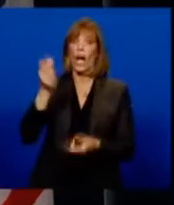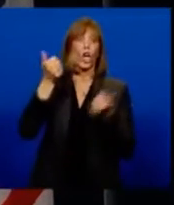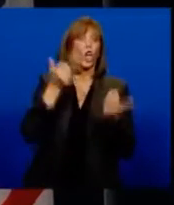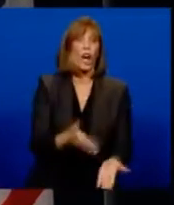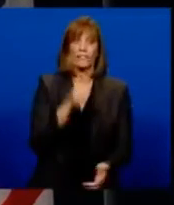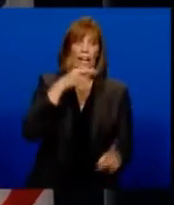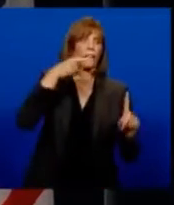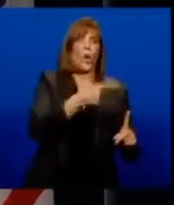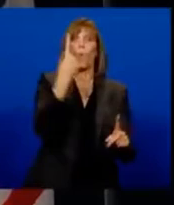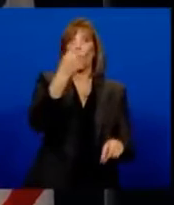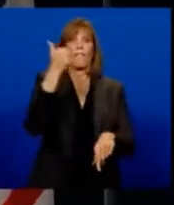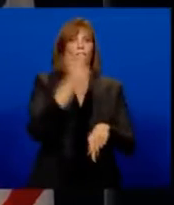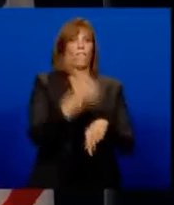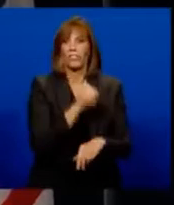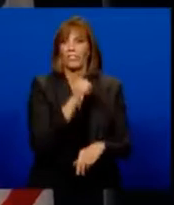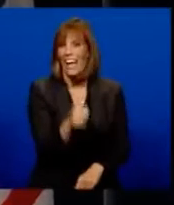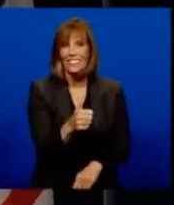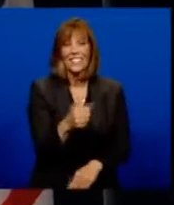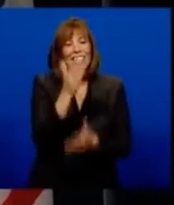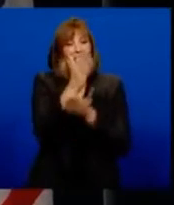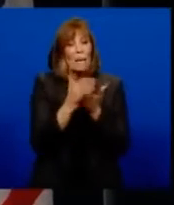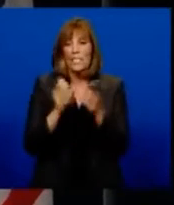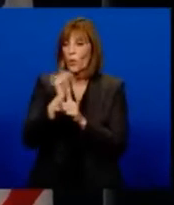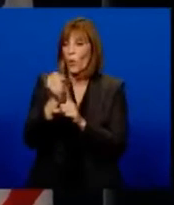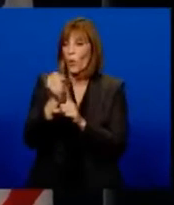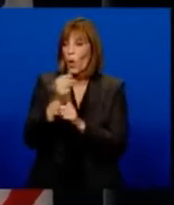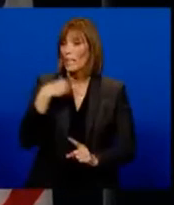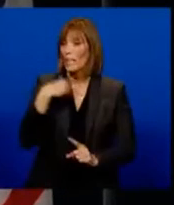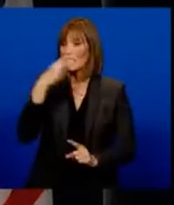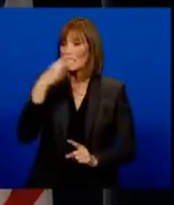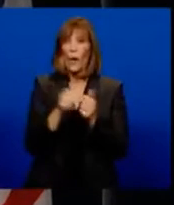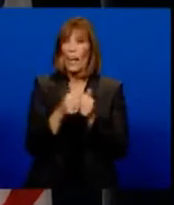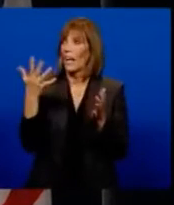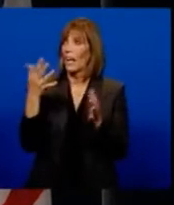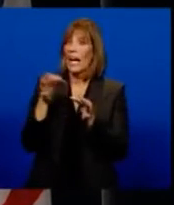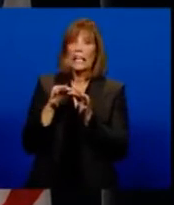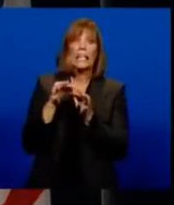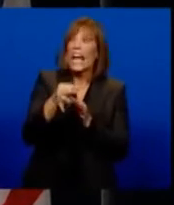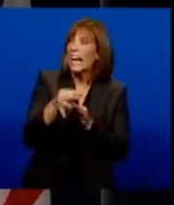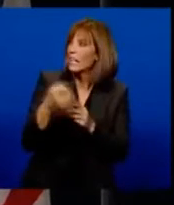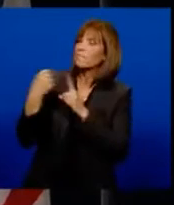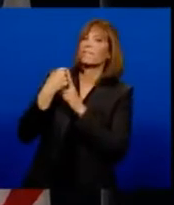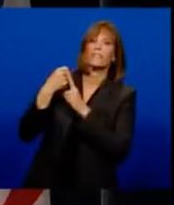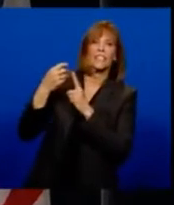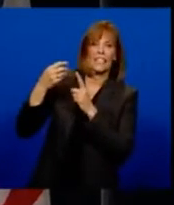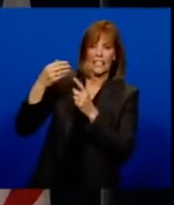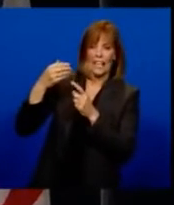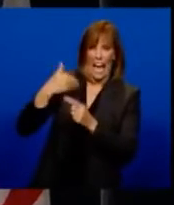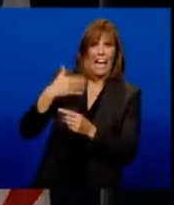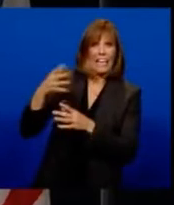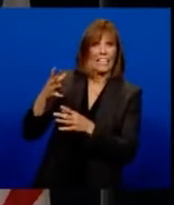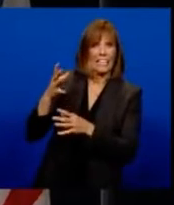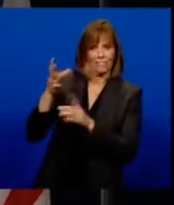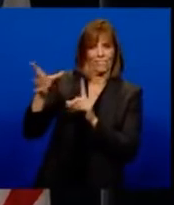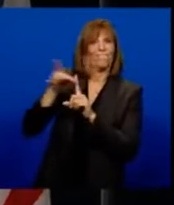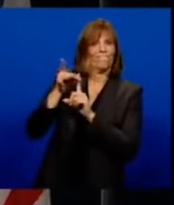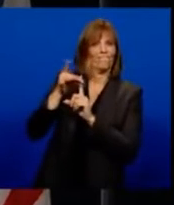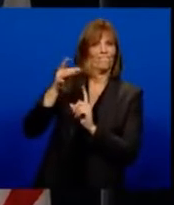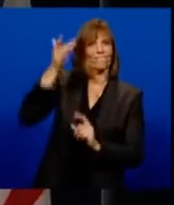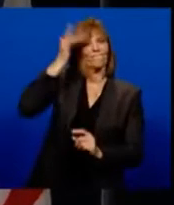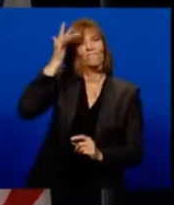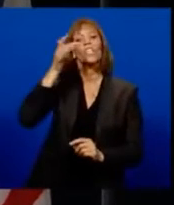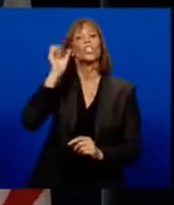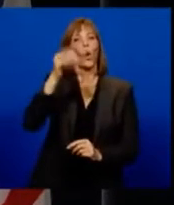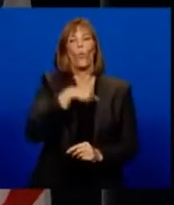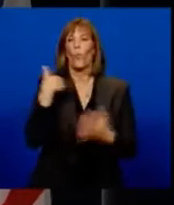So we know that in some situations we're seeing people who've delayed care. We want to do everything we can to support Iowans to access